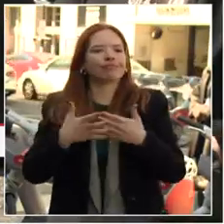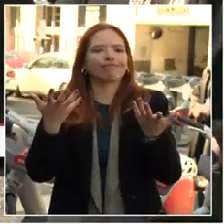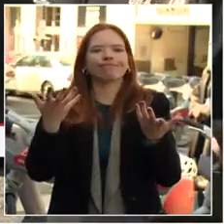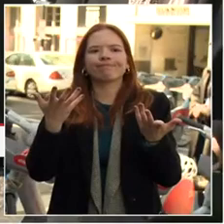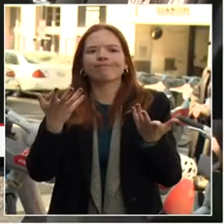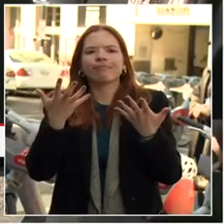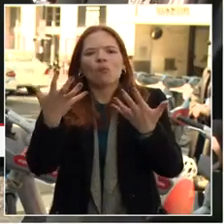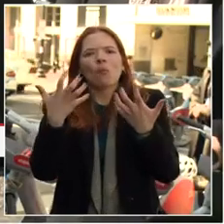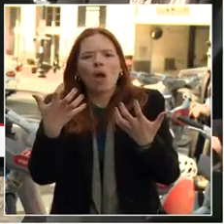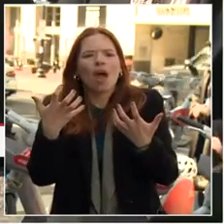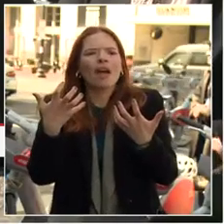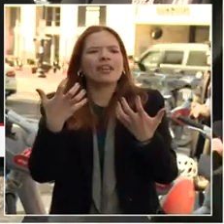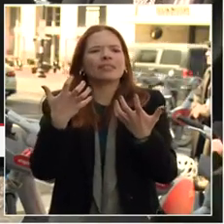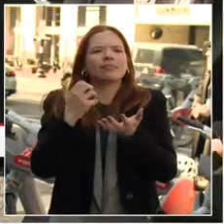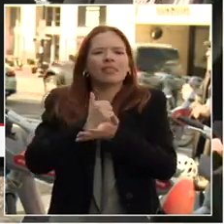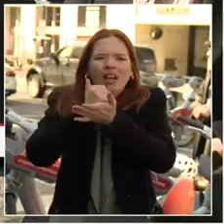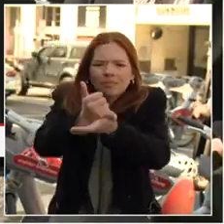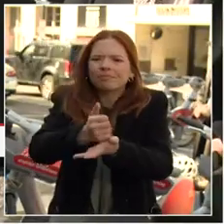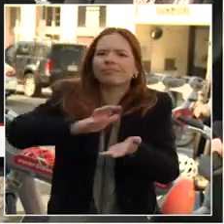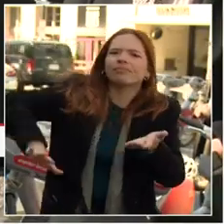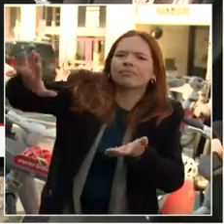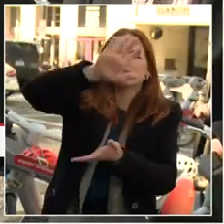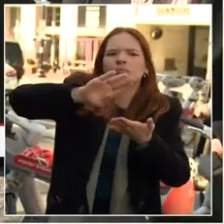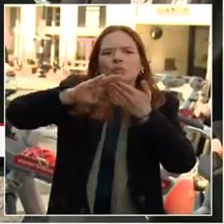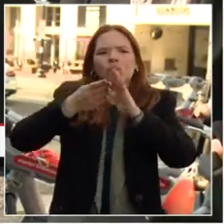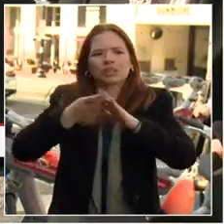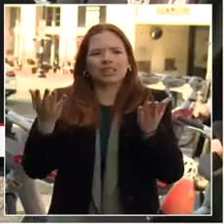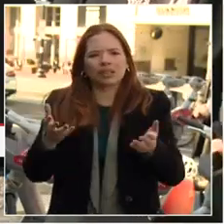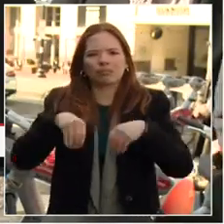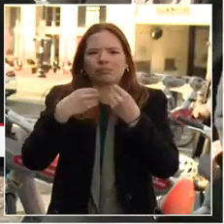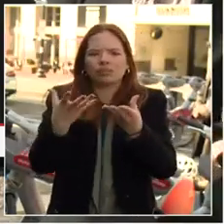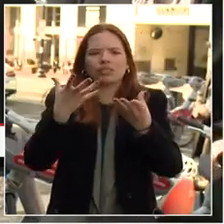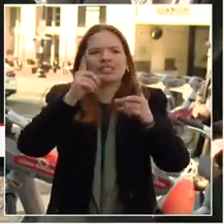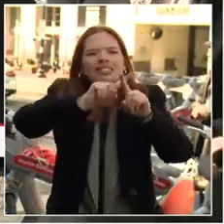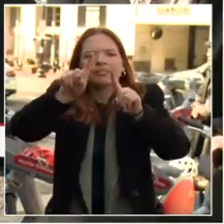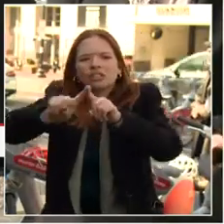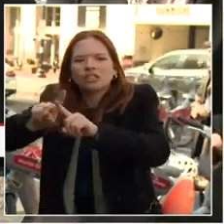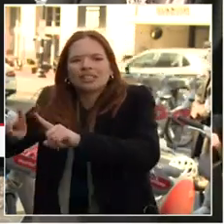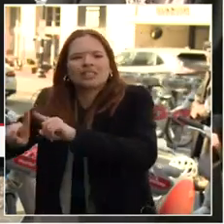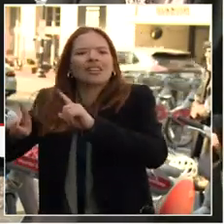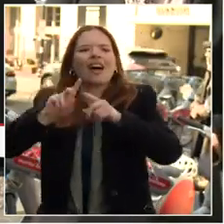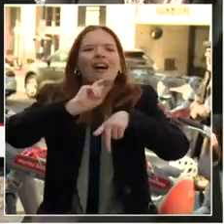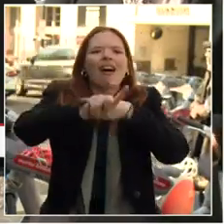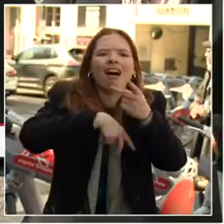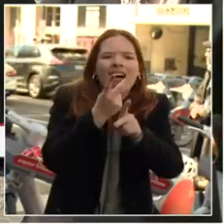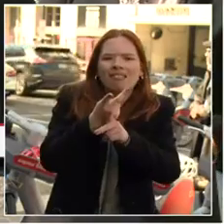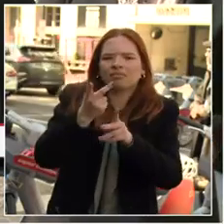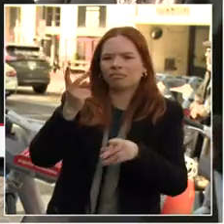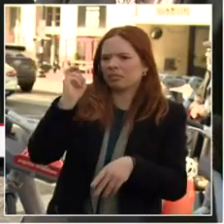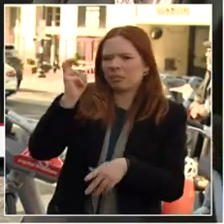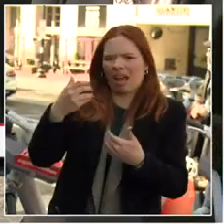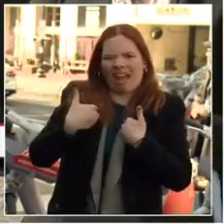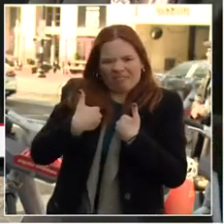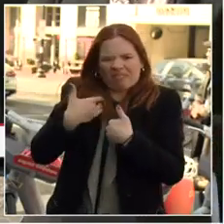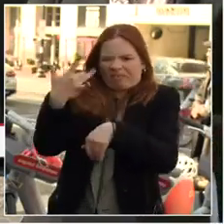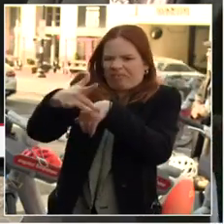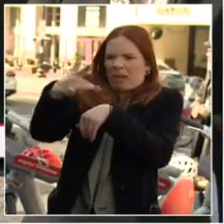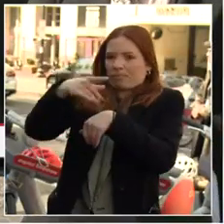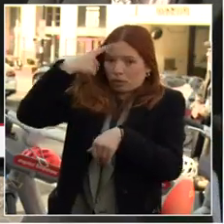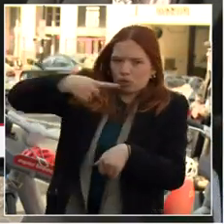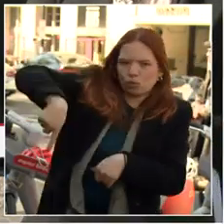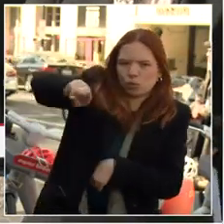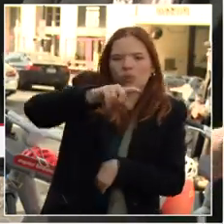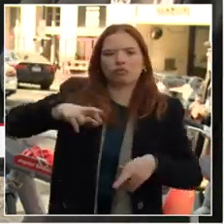and provides different forms of transportation to the residents, and whether we're talking about economic strength and the